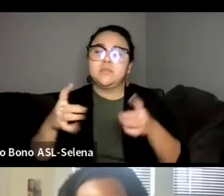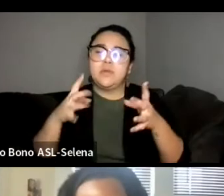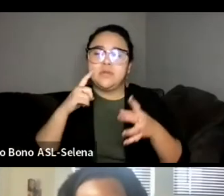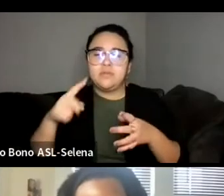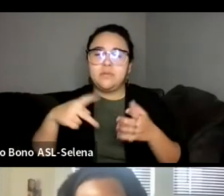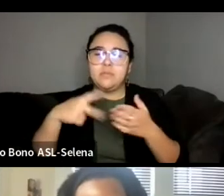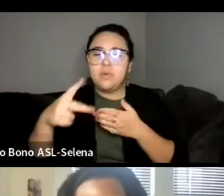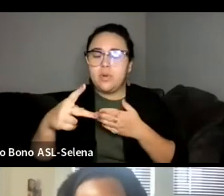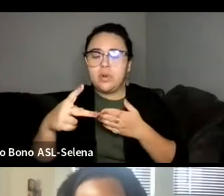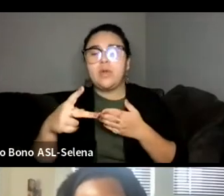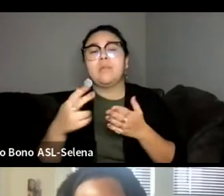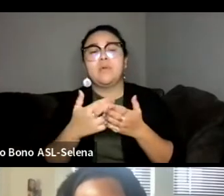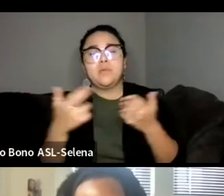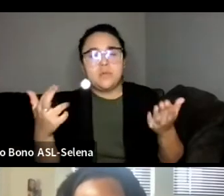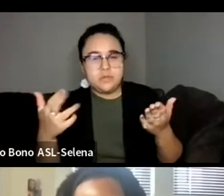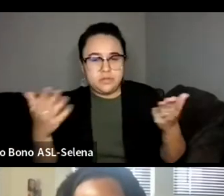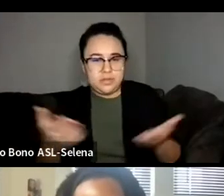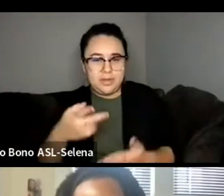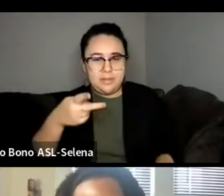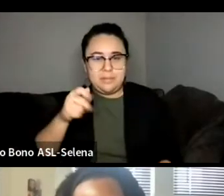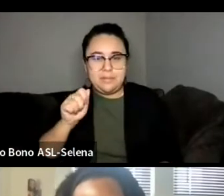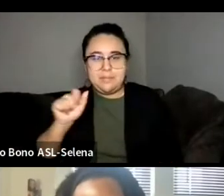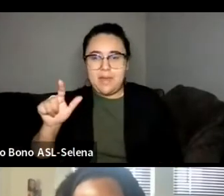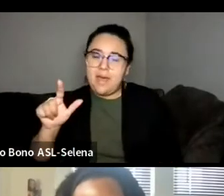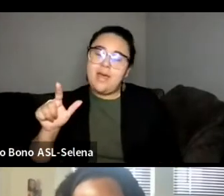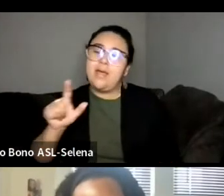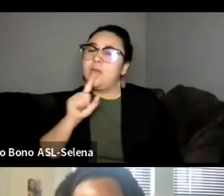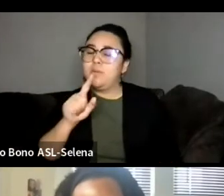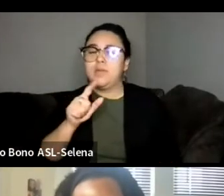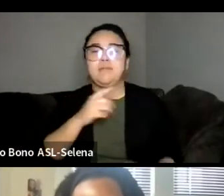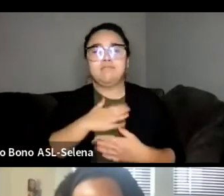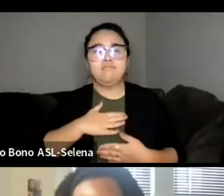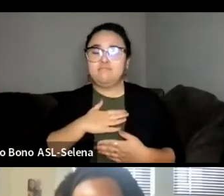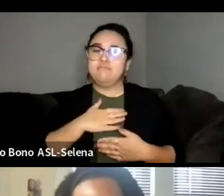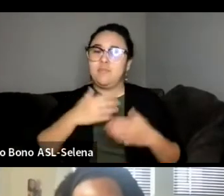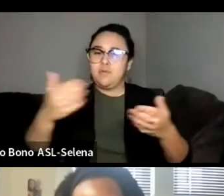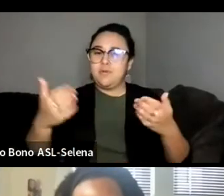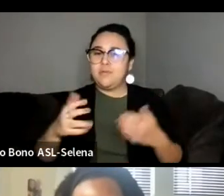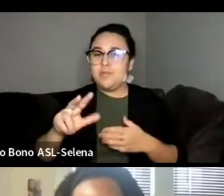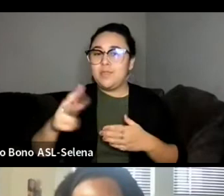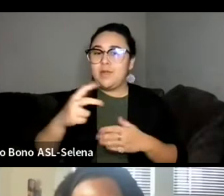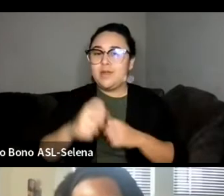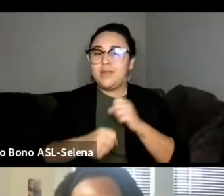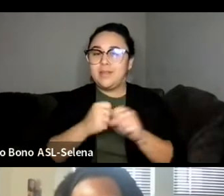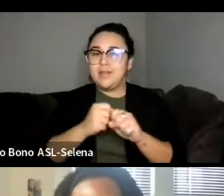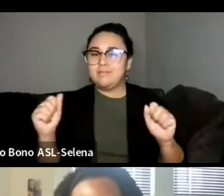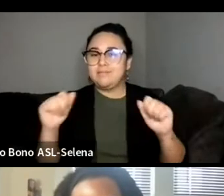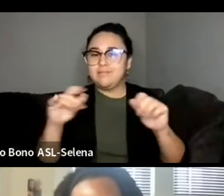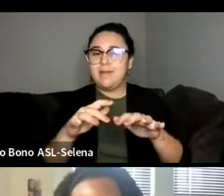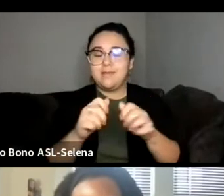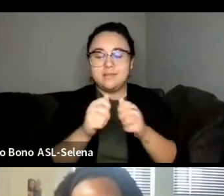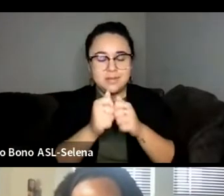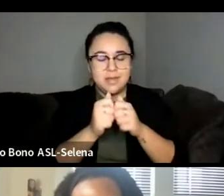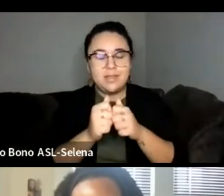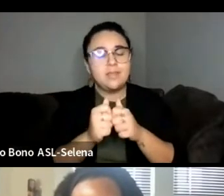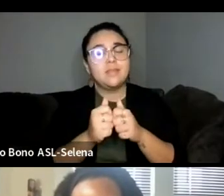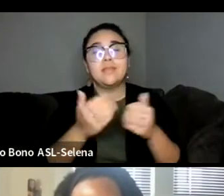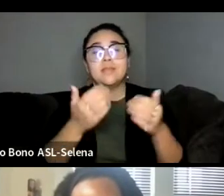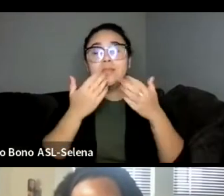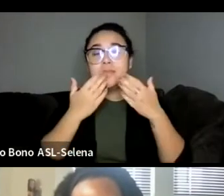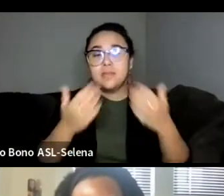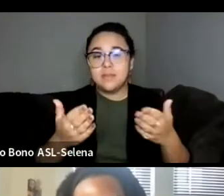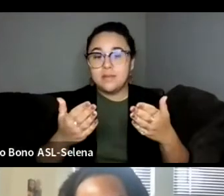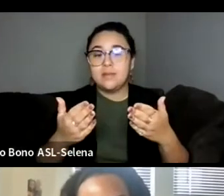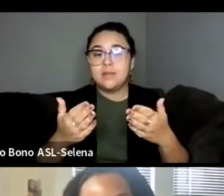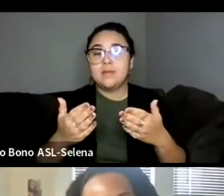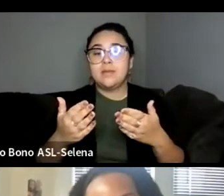absolute pleasure to be a part of this community that welcomes you to our third year of gathering. I want to say thank you to